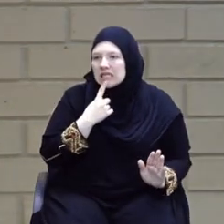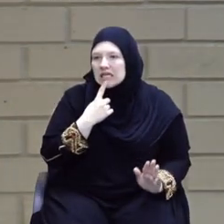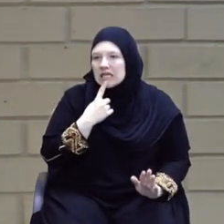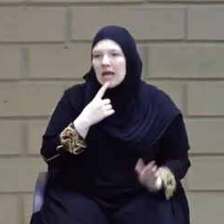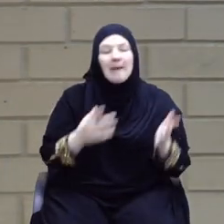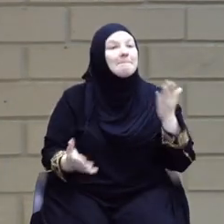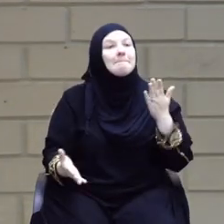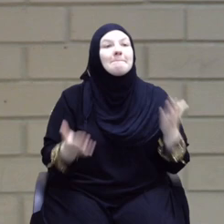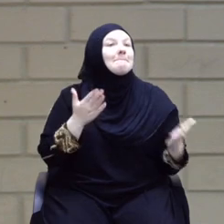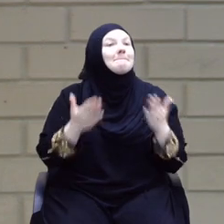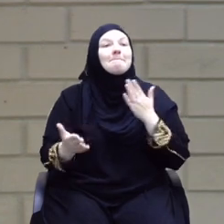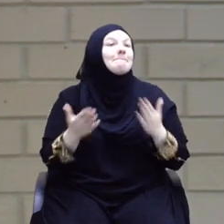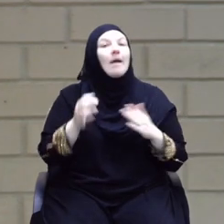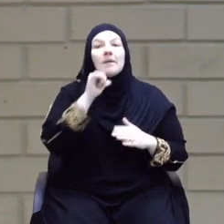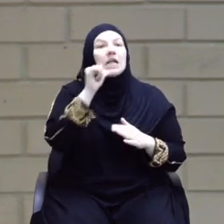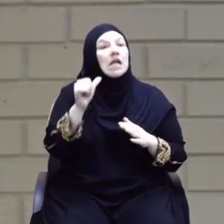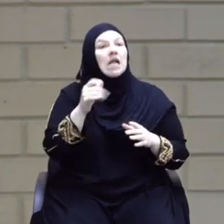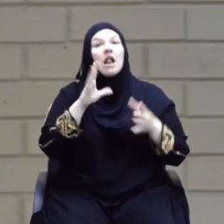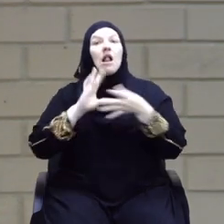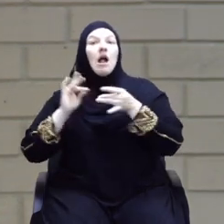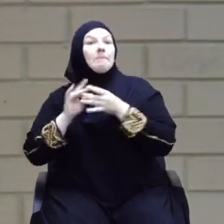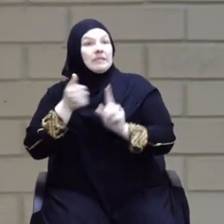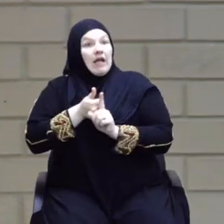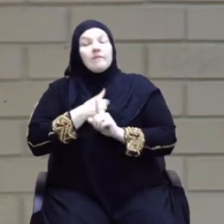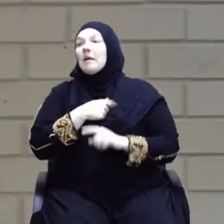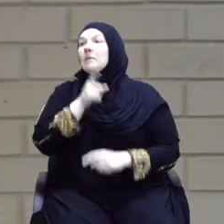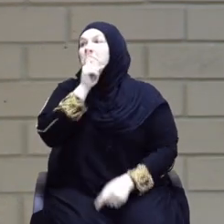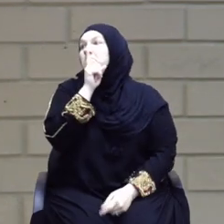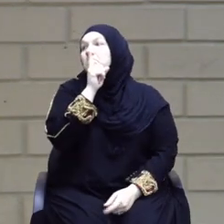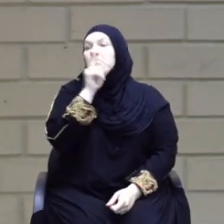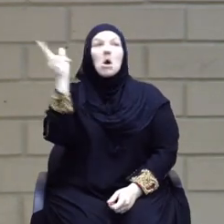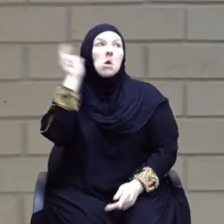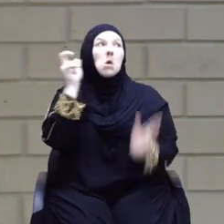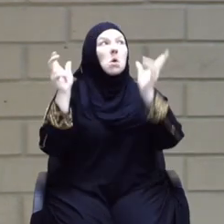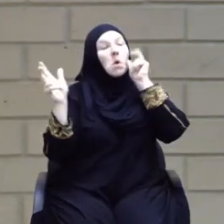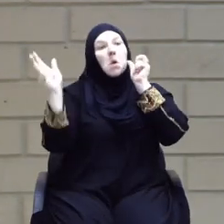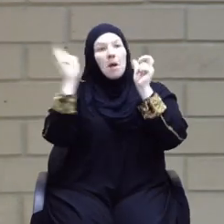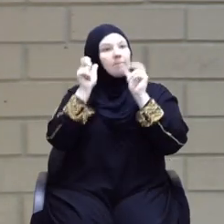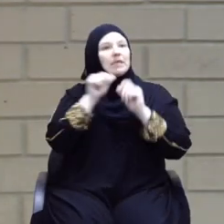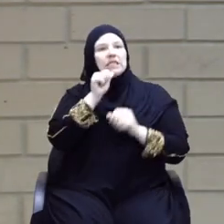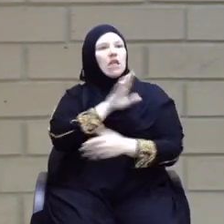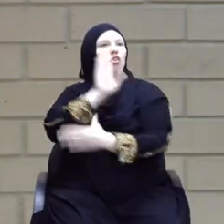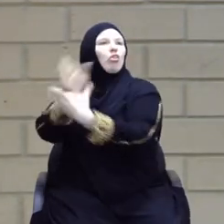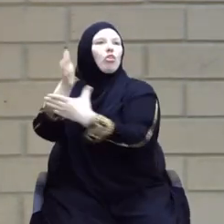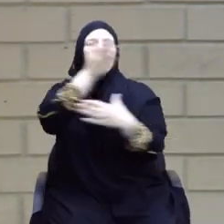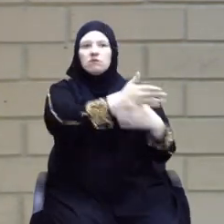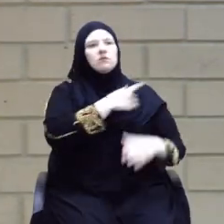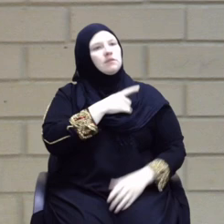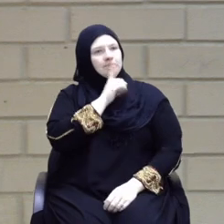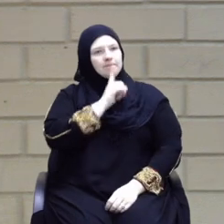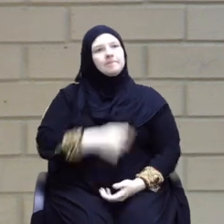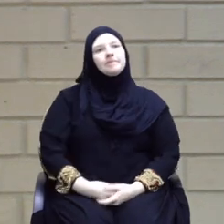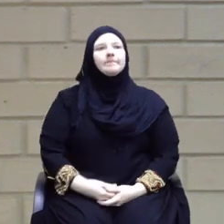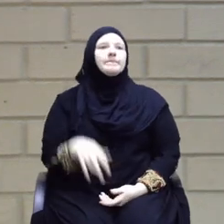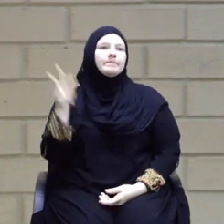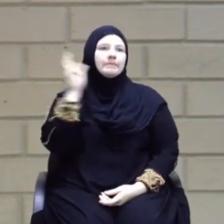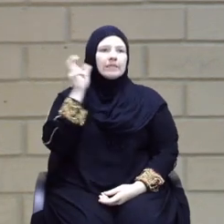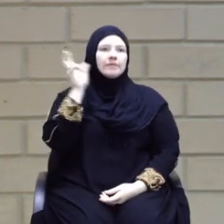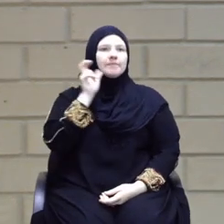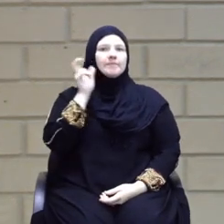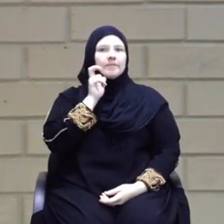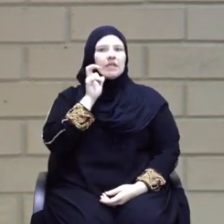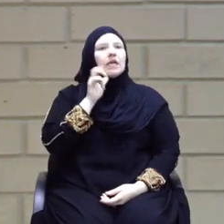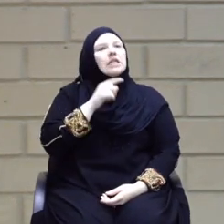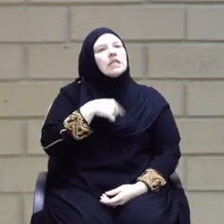to it and adhering to its details. Because they weren't positive. They didn't overtake